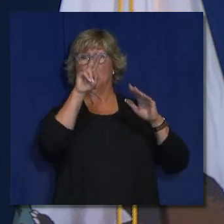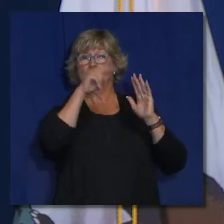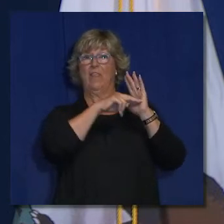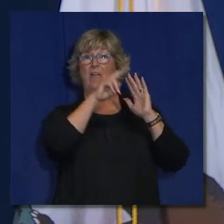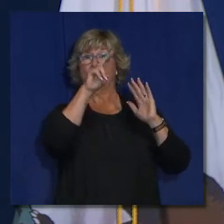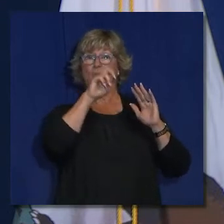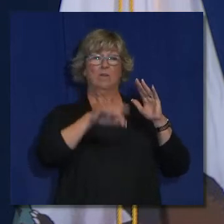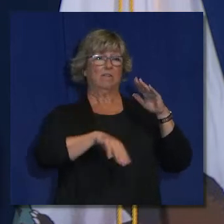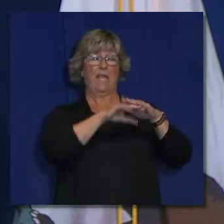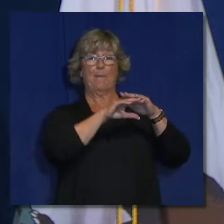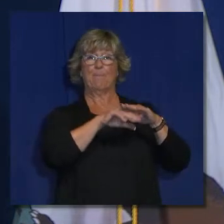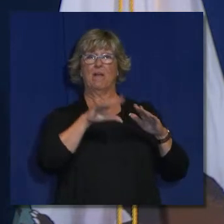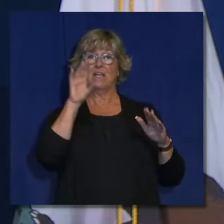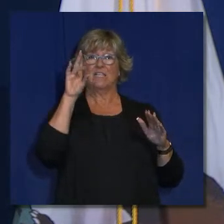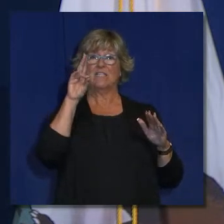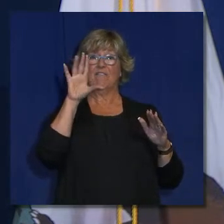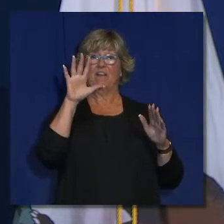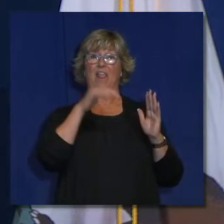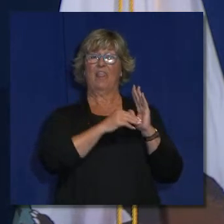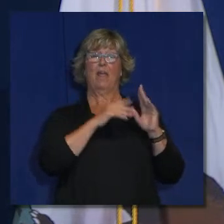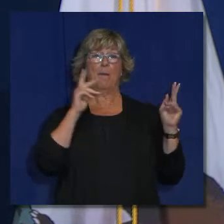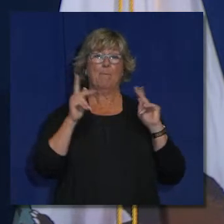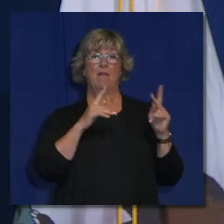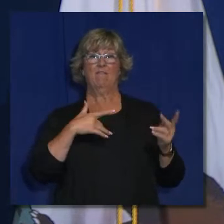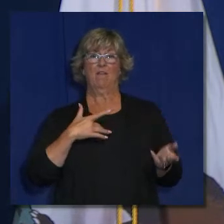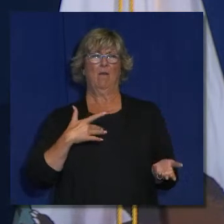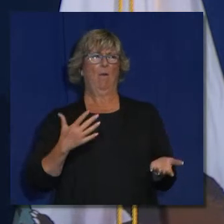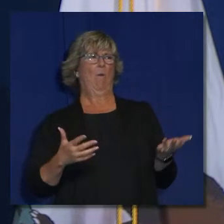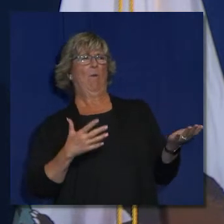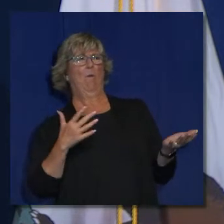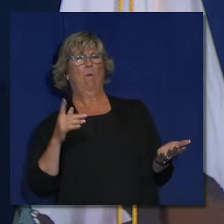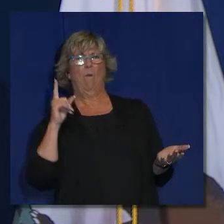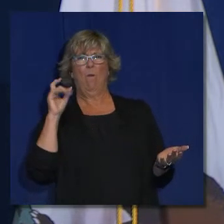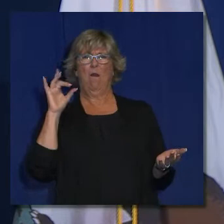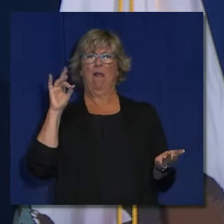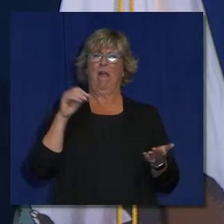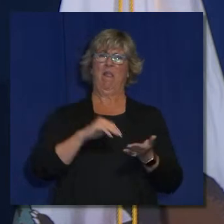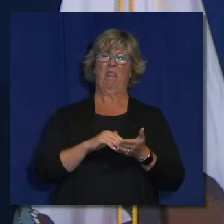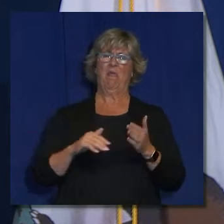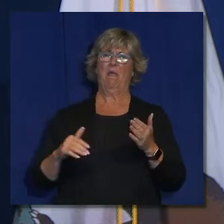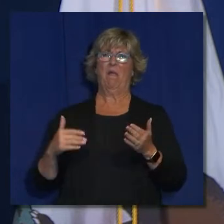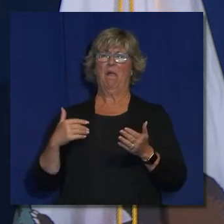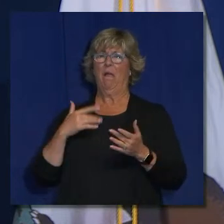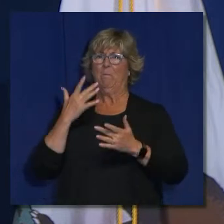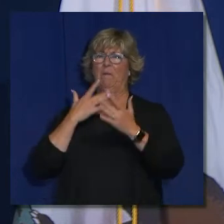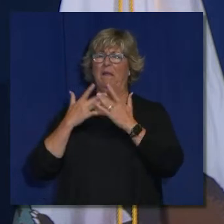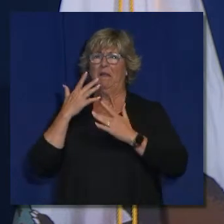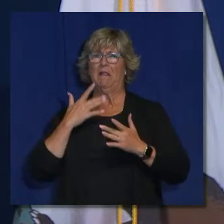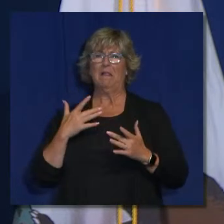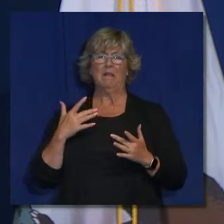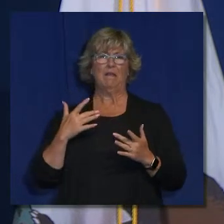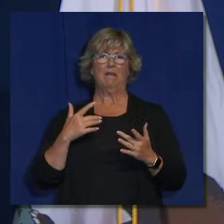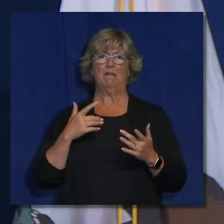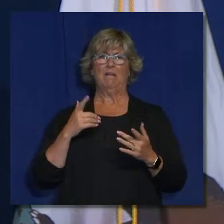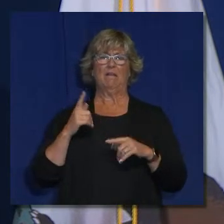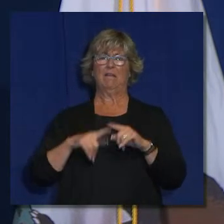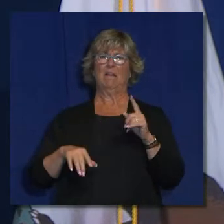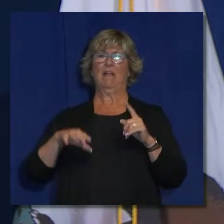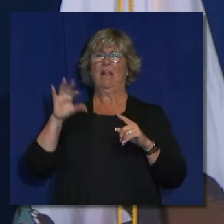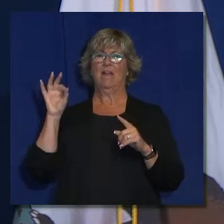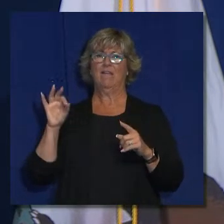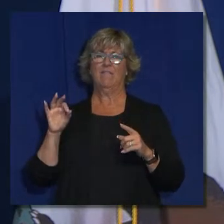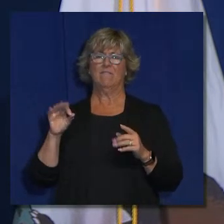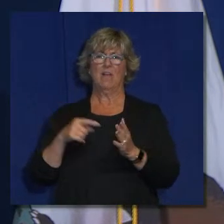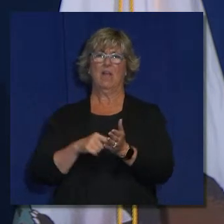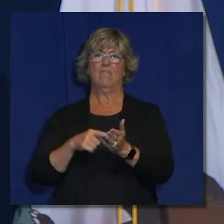capped that at the time at $75,000. A lot of folks feeling like, wait, I earn $80,000, barely making ends meet, can't even find, let alone